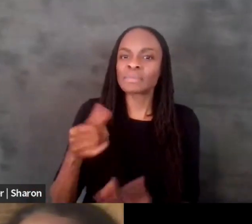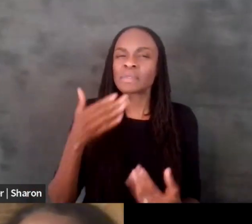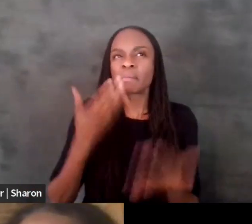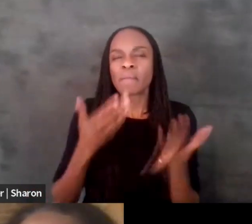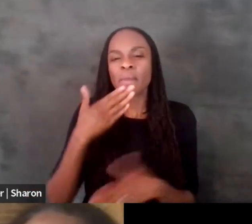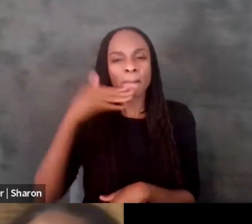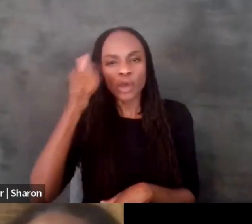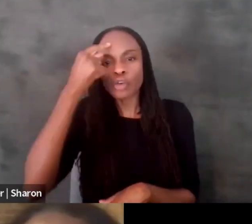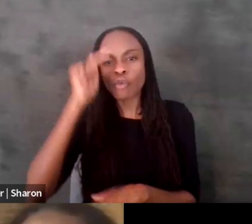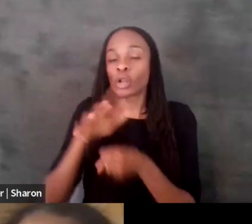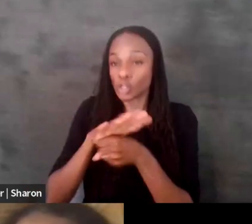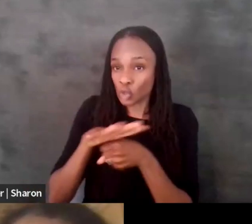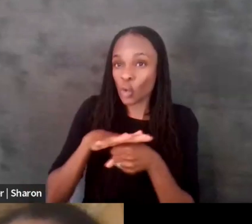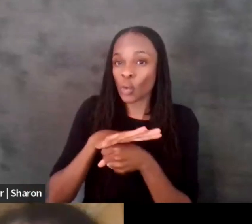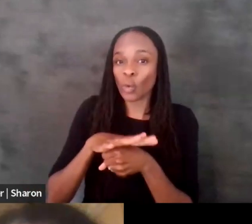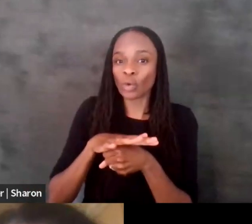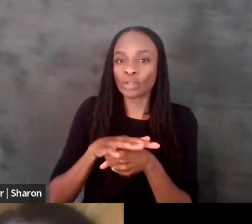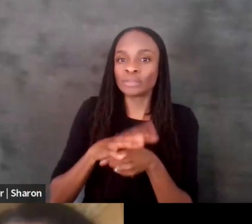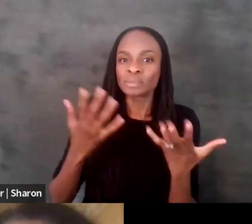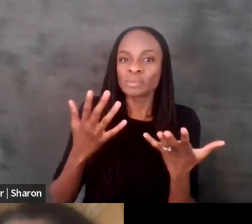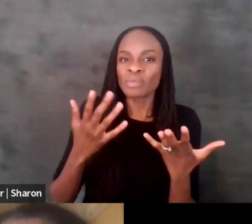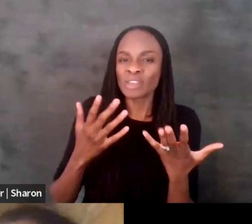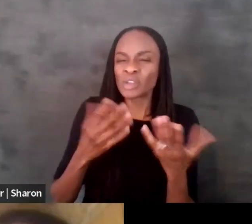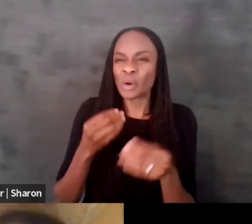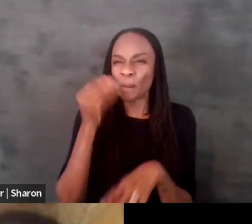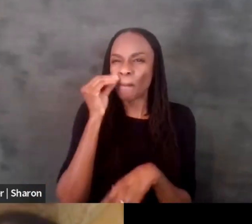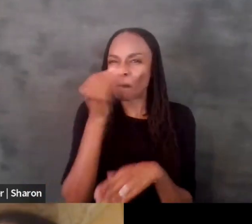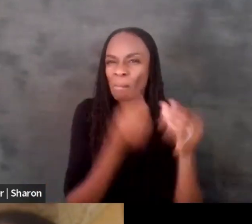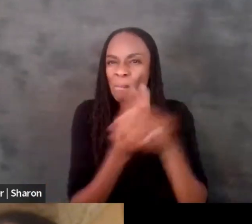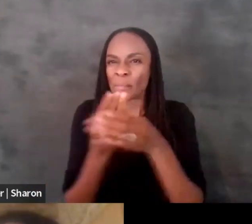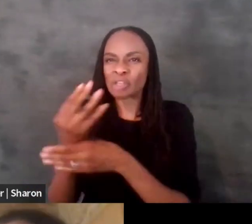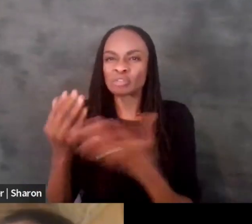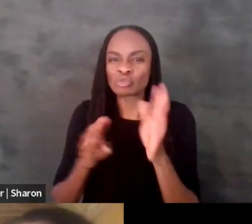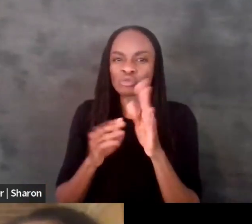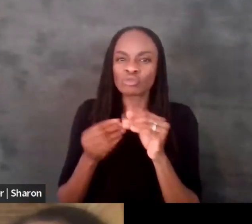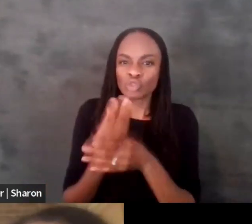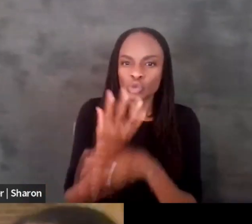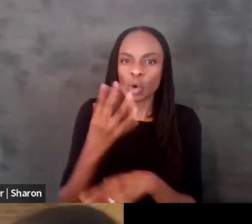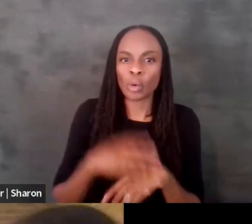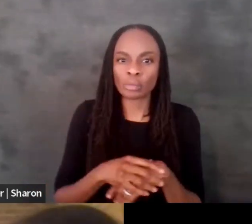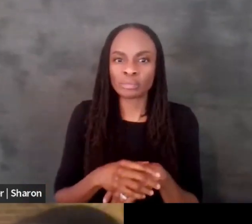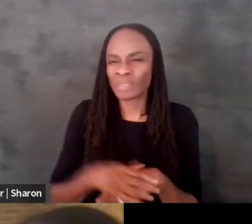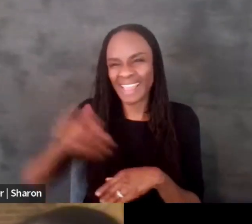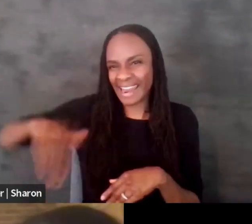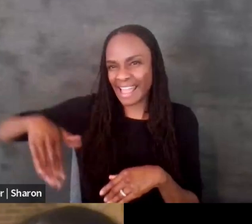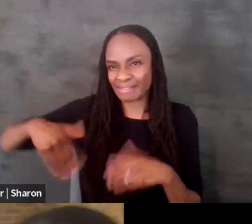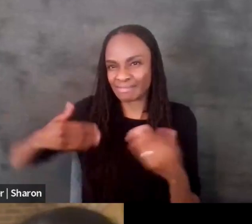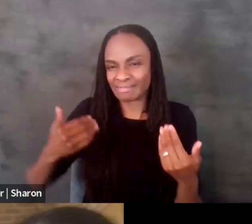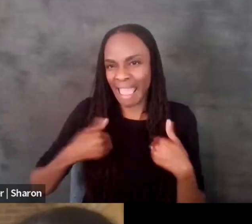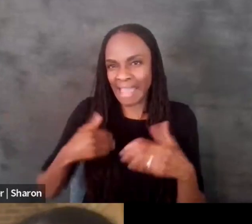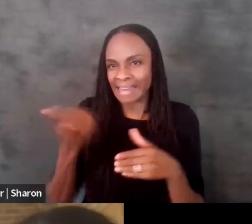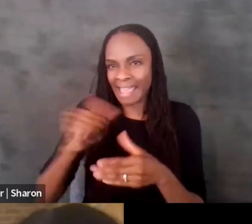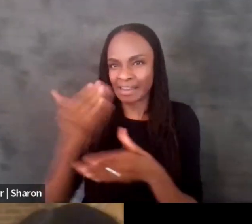the local flora and fauna to flourish when it hasn't Ah, been disturbed. And that means that the forest has